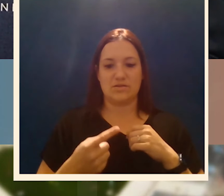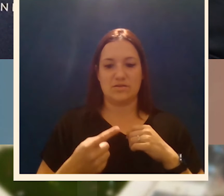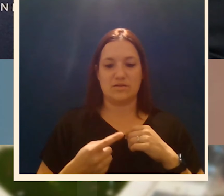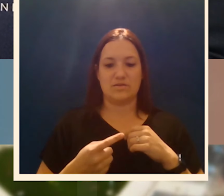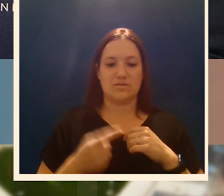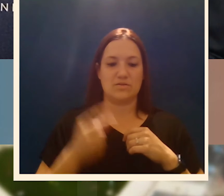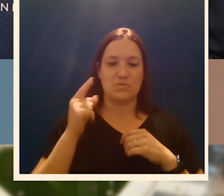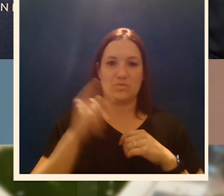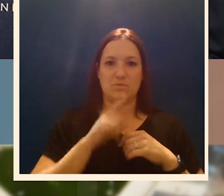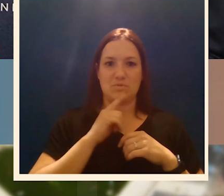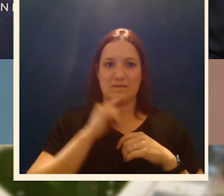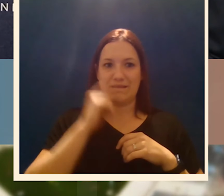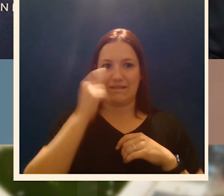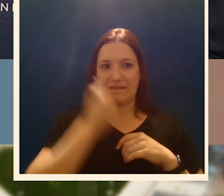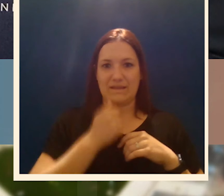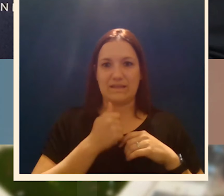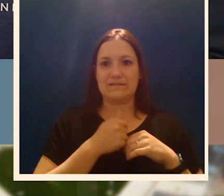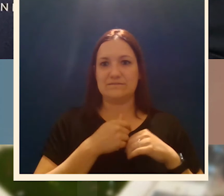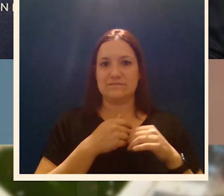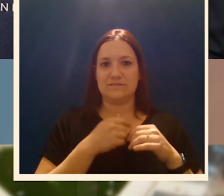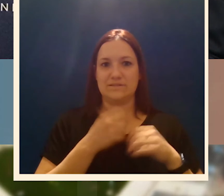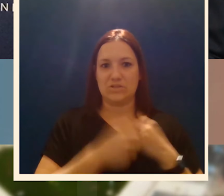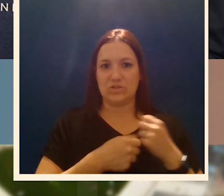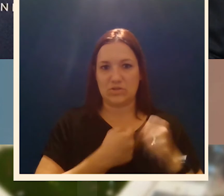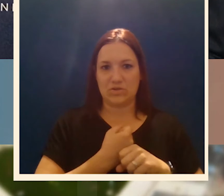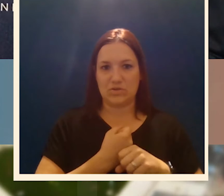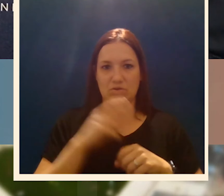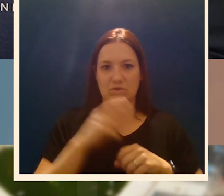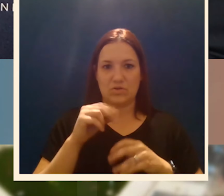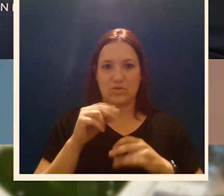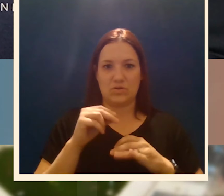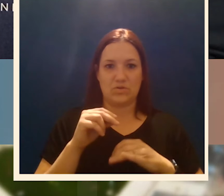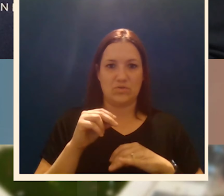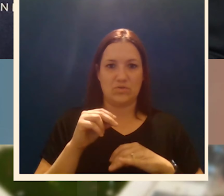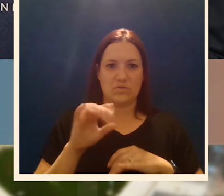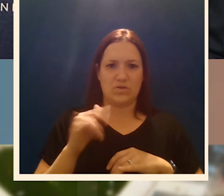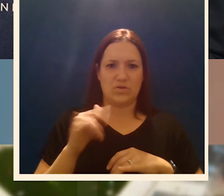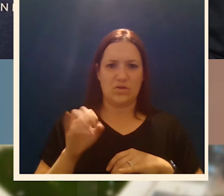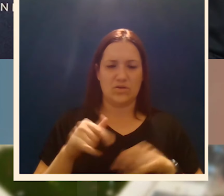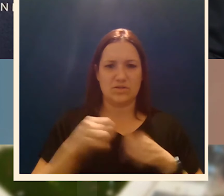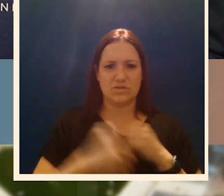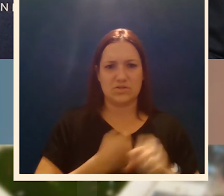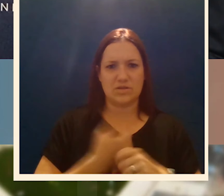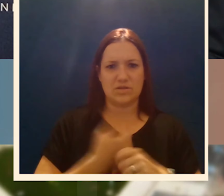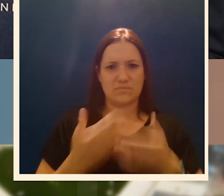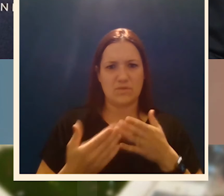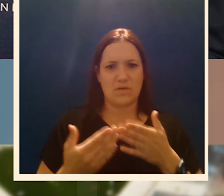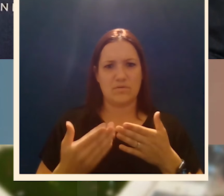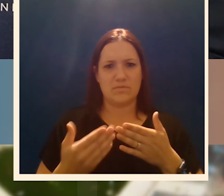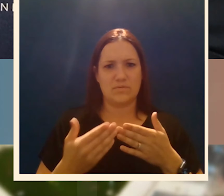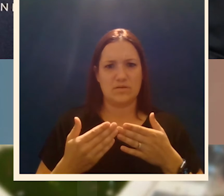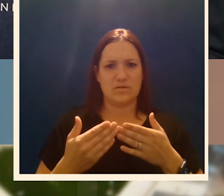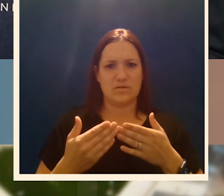We probably will budget for a positive margin, but it's going to be certainly a small one, and that's okay. We're going to chalk up next year as to a